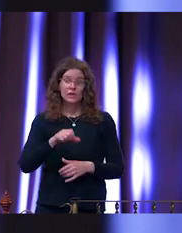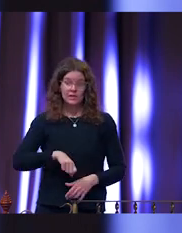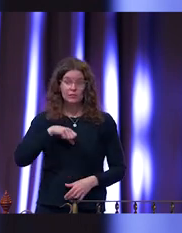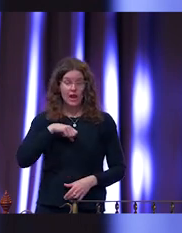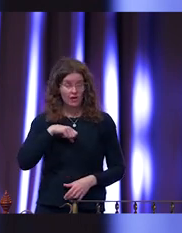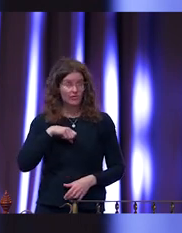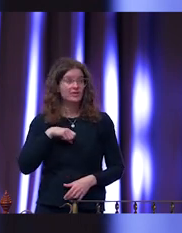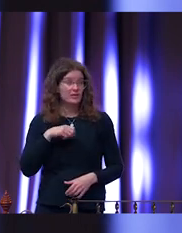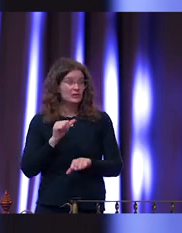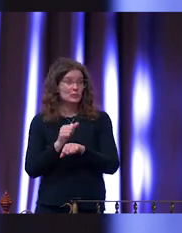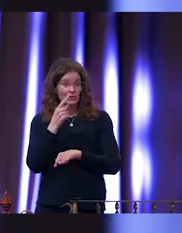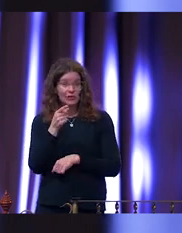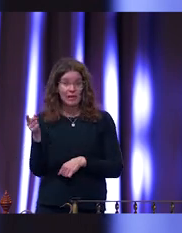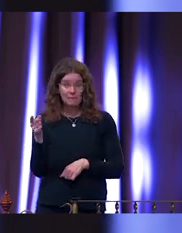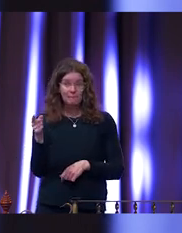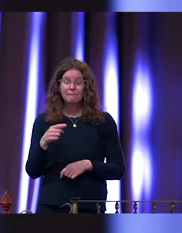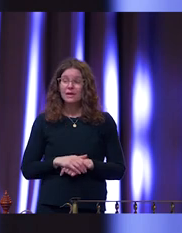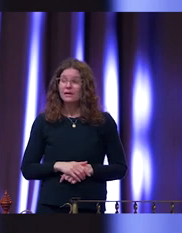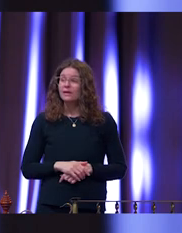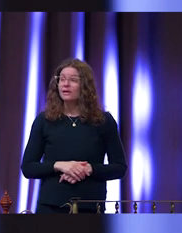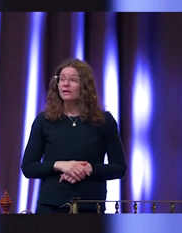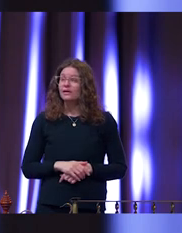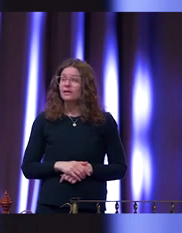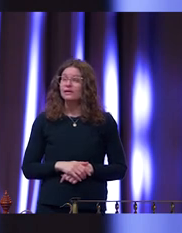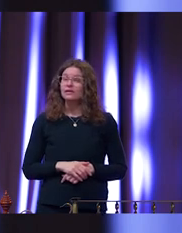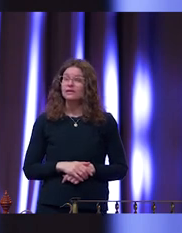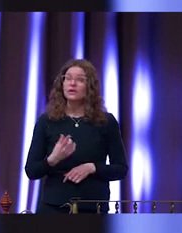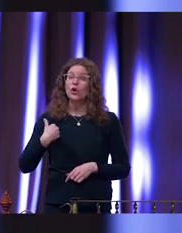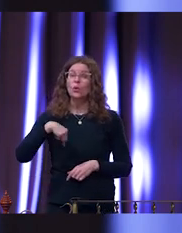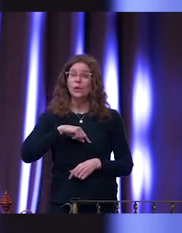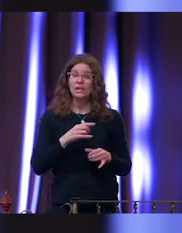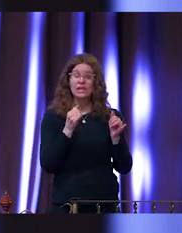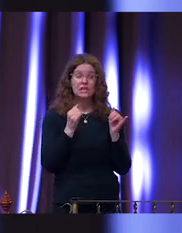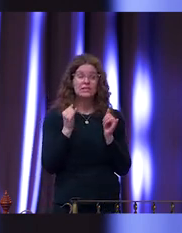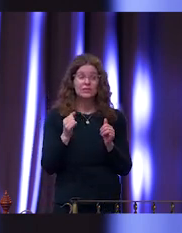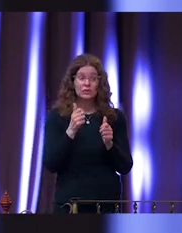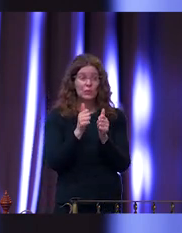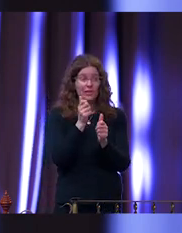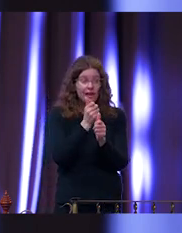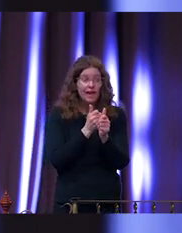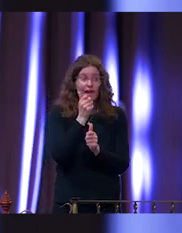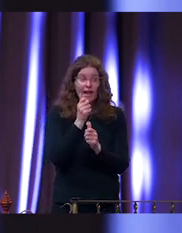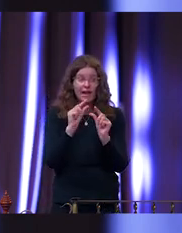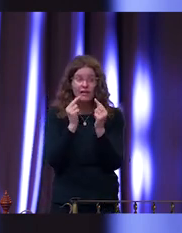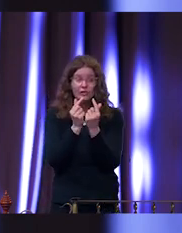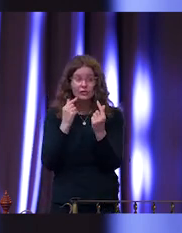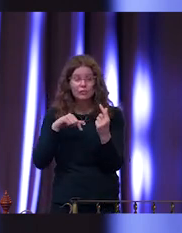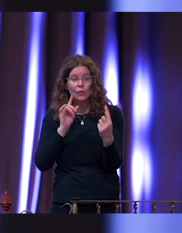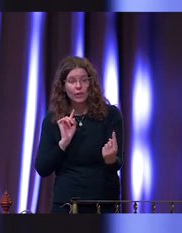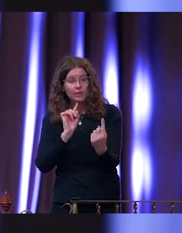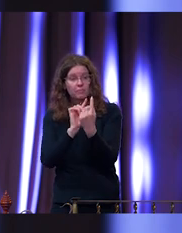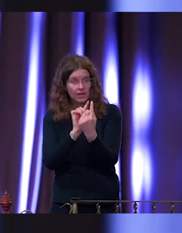Driehaus Foundation, is that we meet individually with every group who submits an application. We